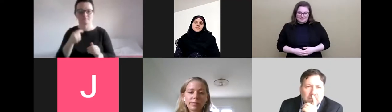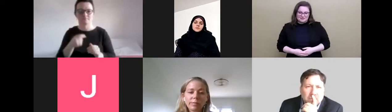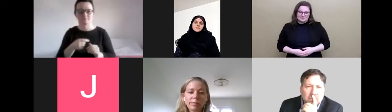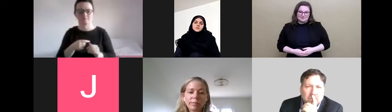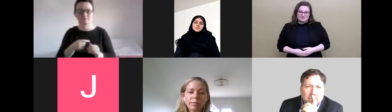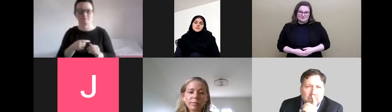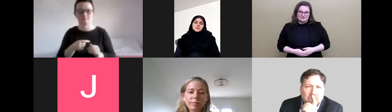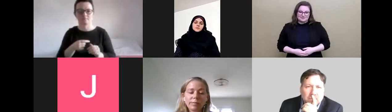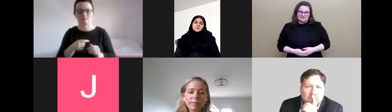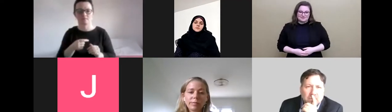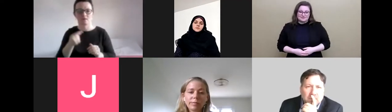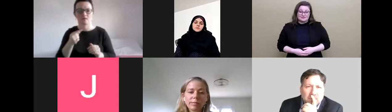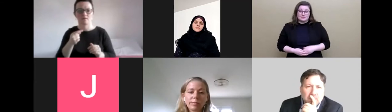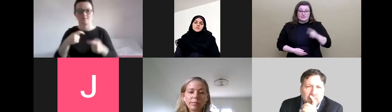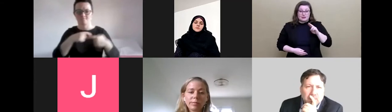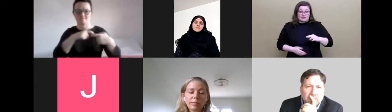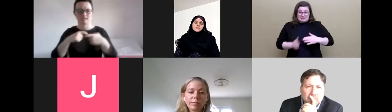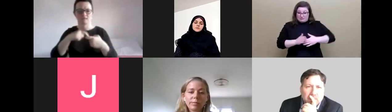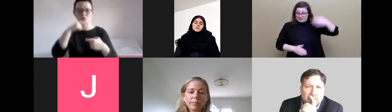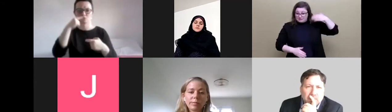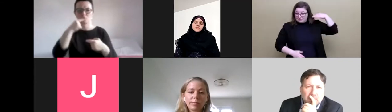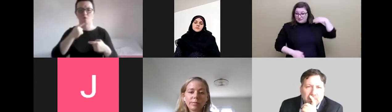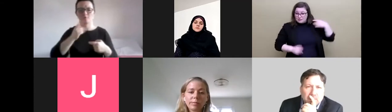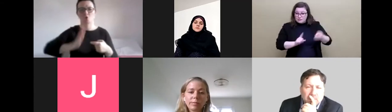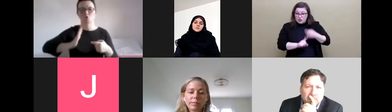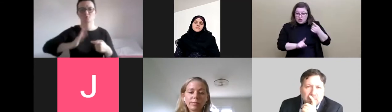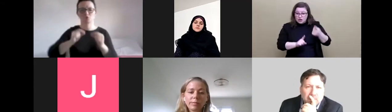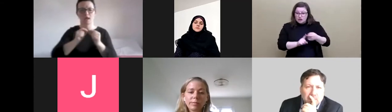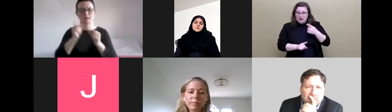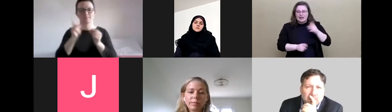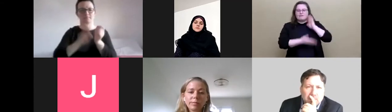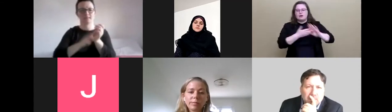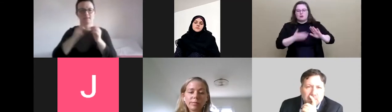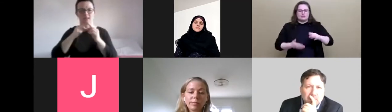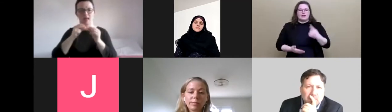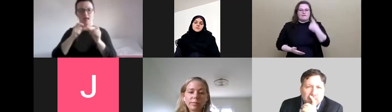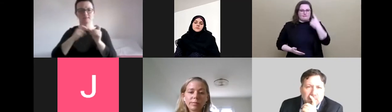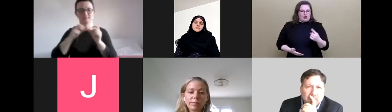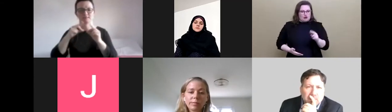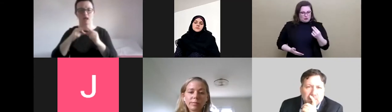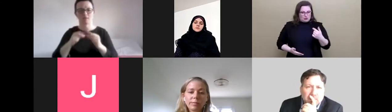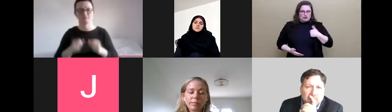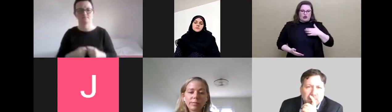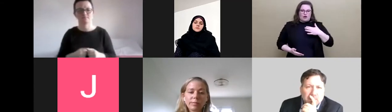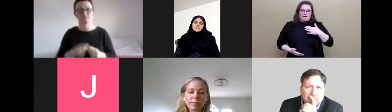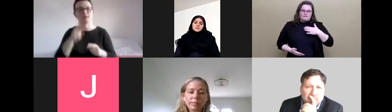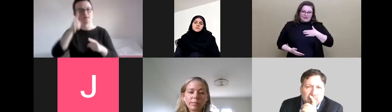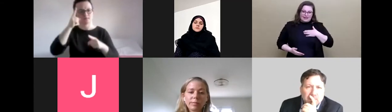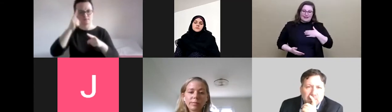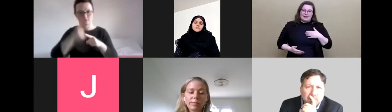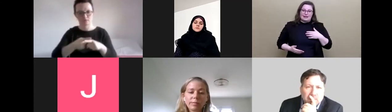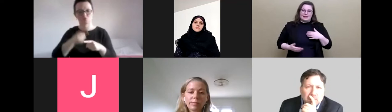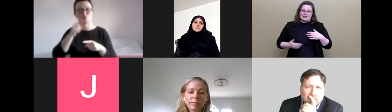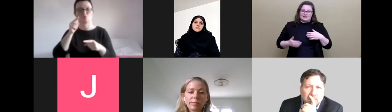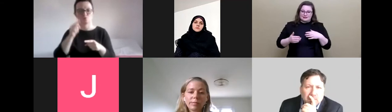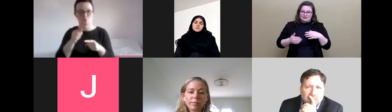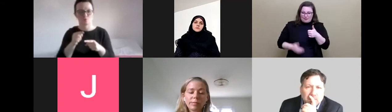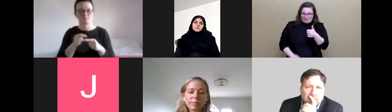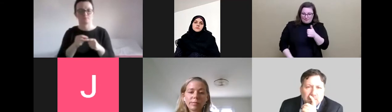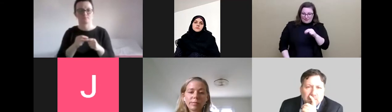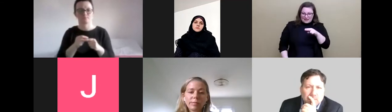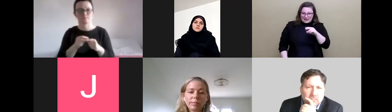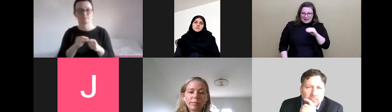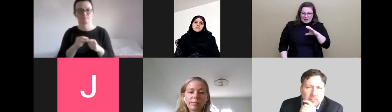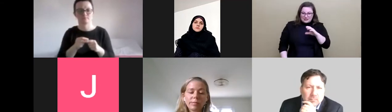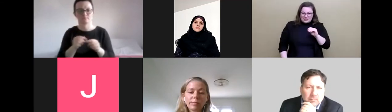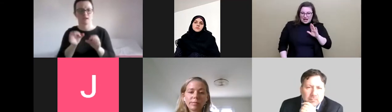And at the very beginning, let me reflect to this presentation by Mrs. Binasa.